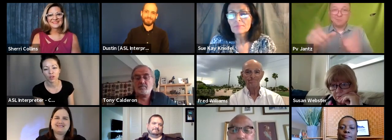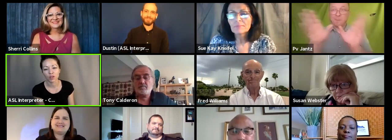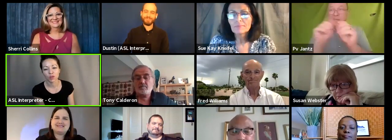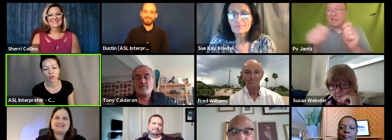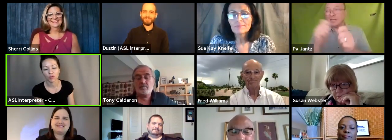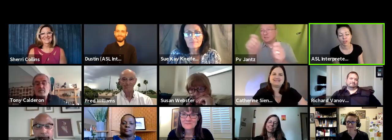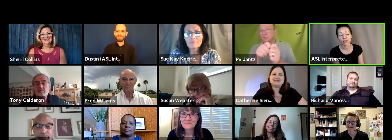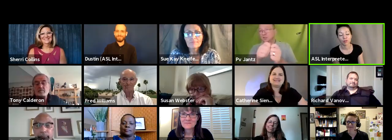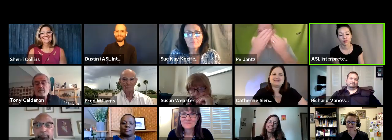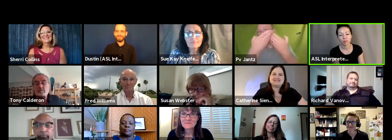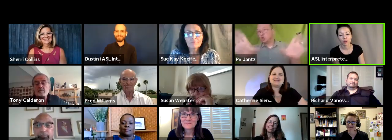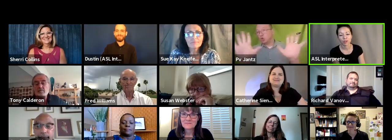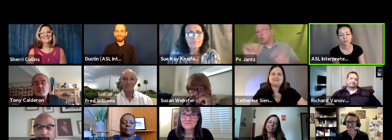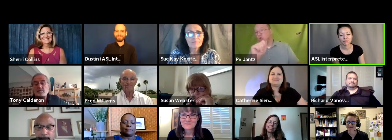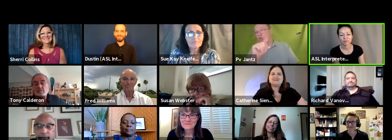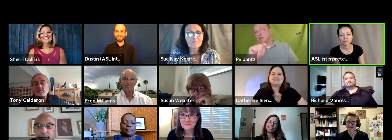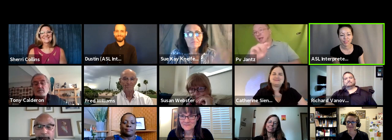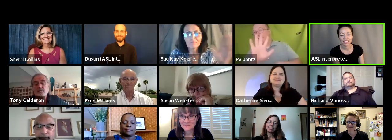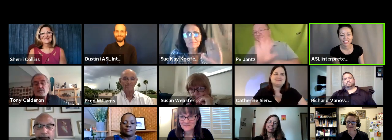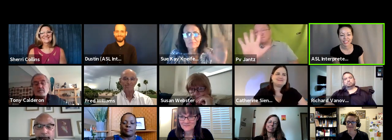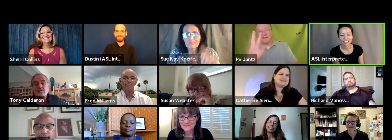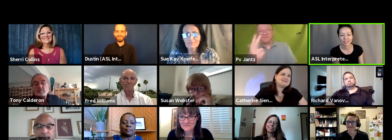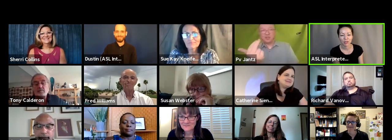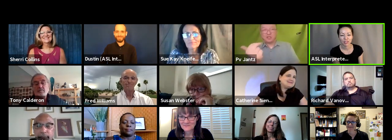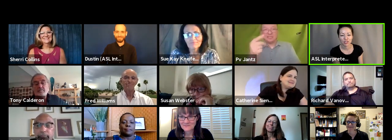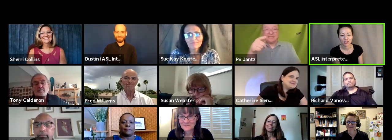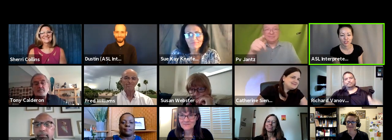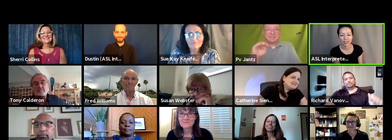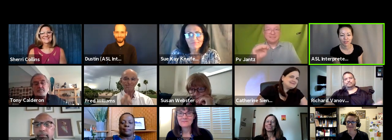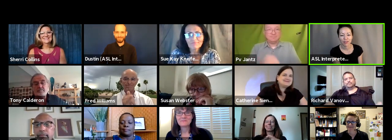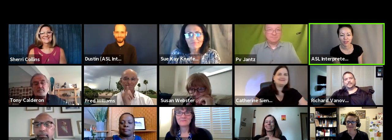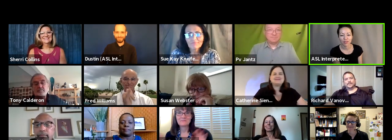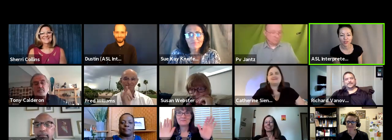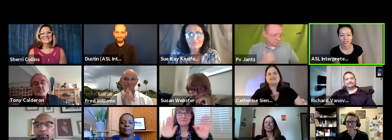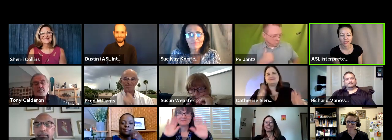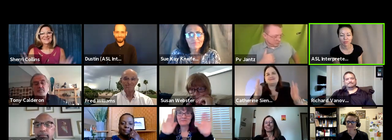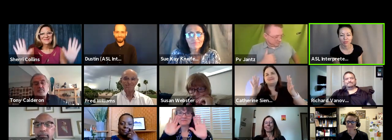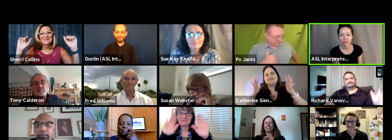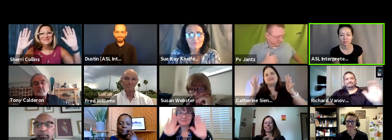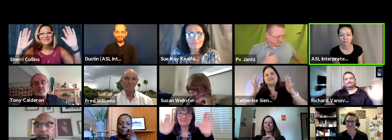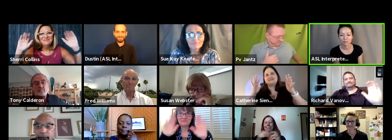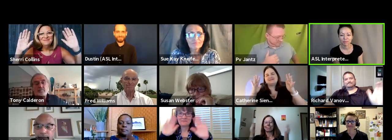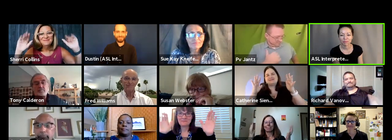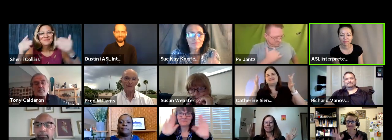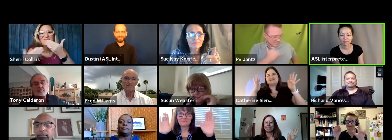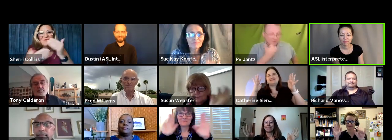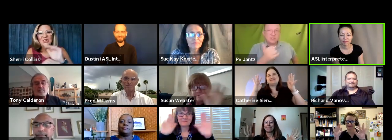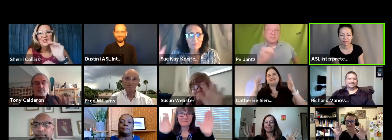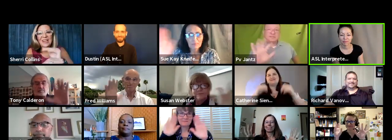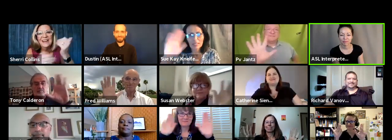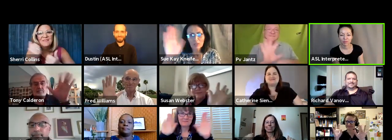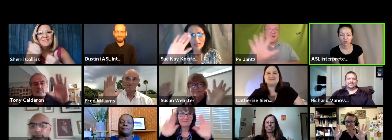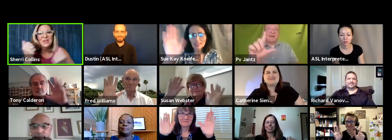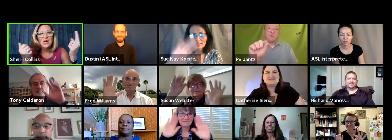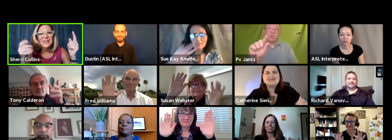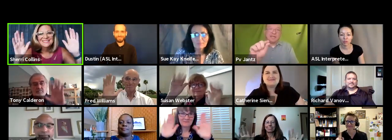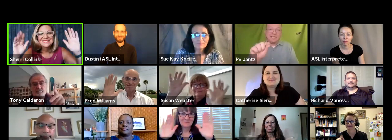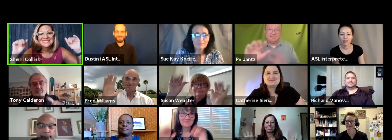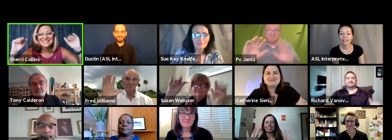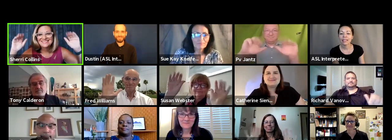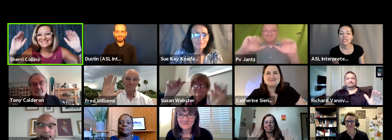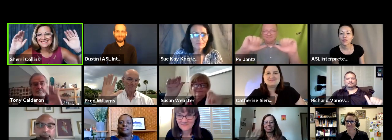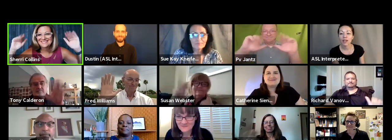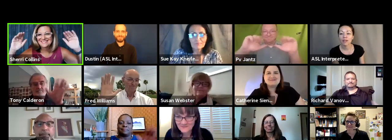you in November. That's it. We are adjourned at 5:13 p.m. Good night,